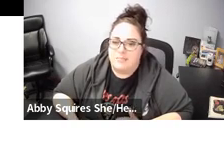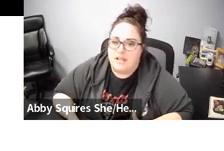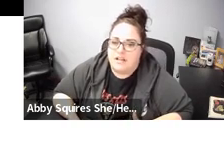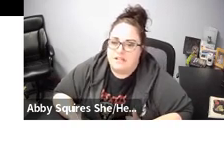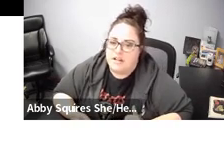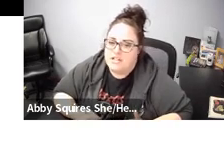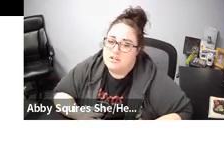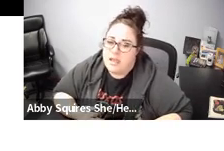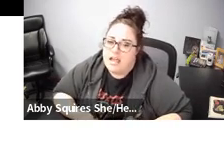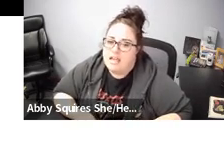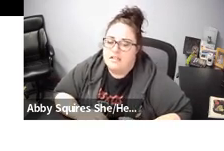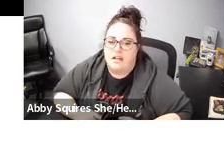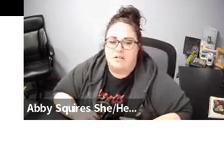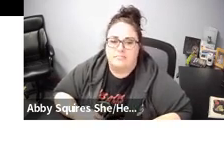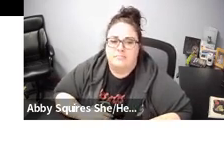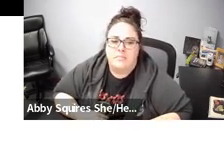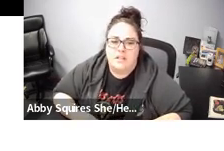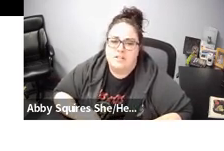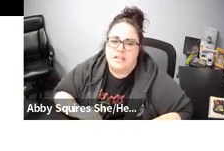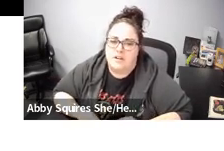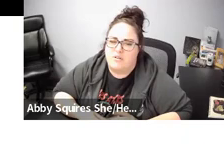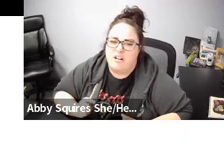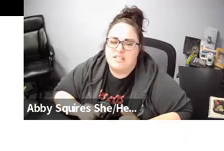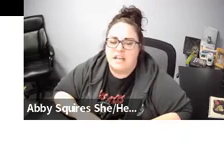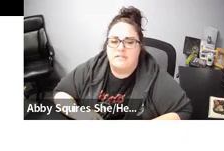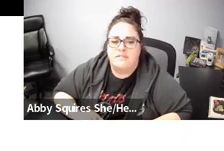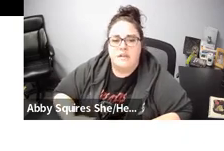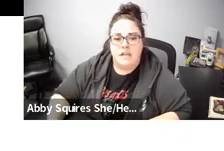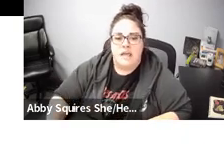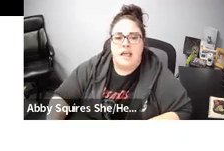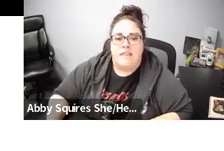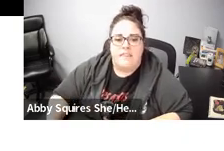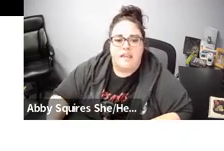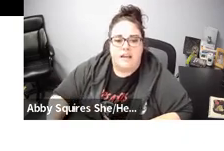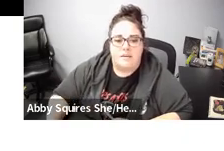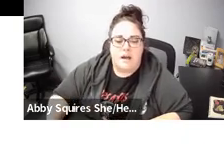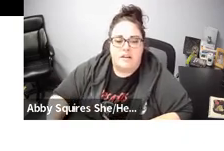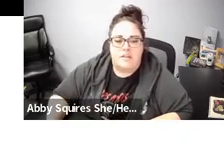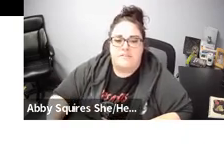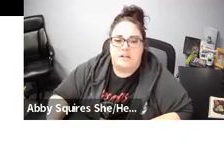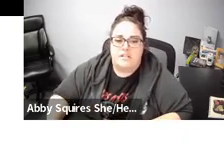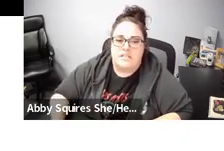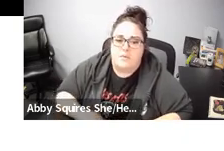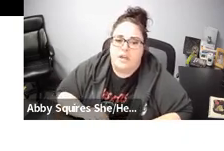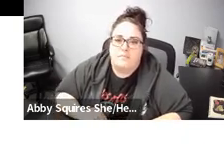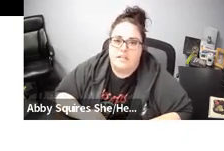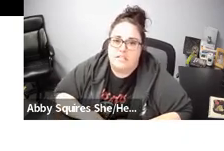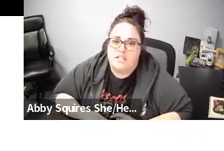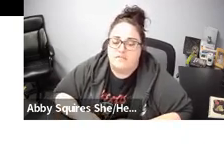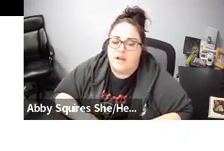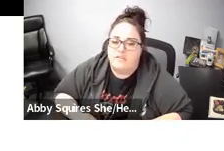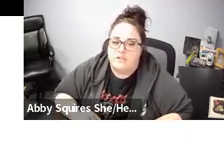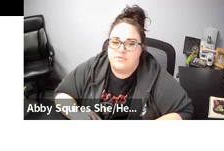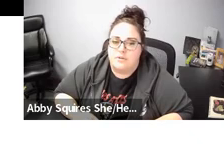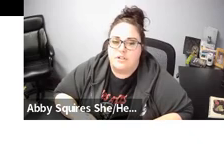a black directional pad. It looks like a cross kind of. And then on the bottom left, there is a white